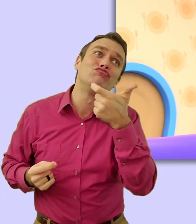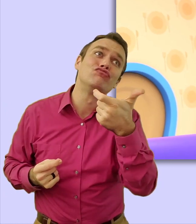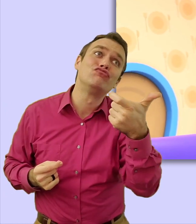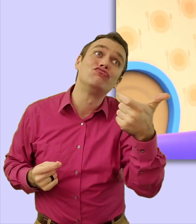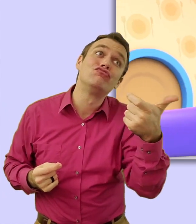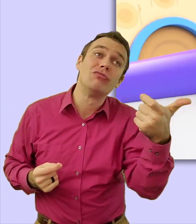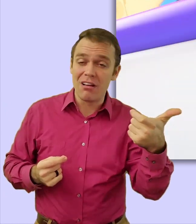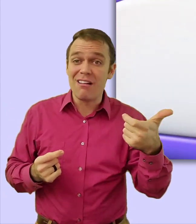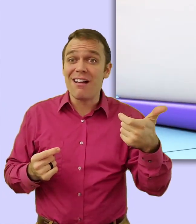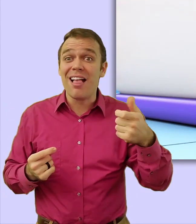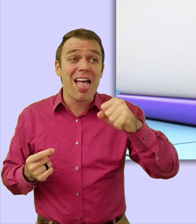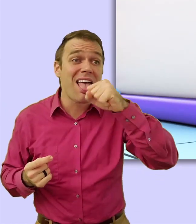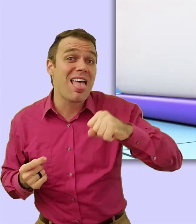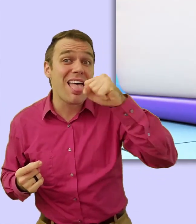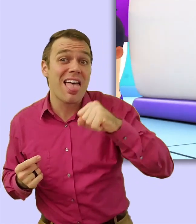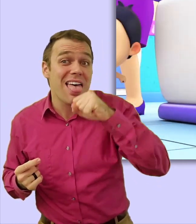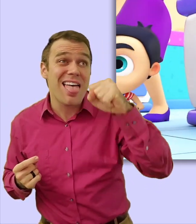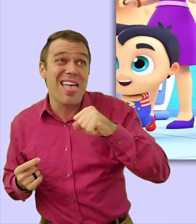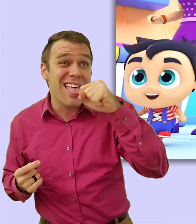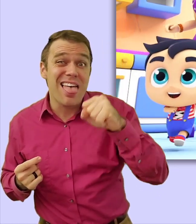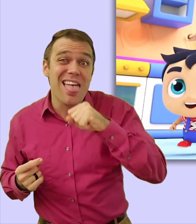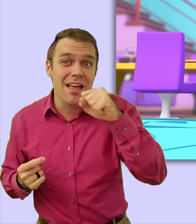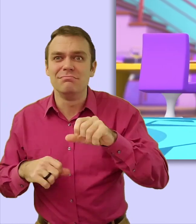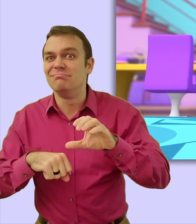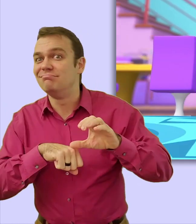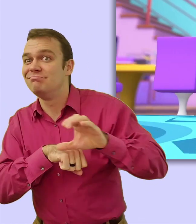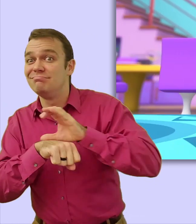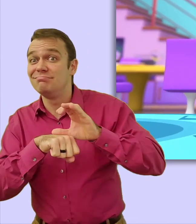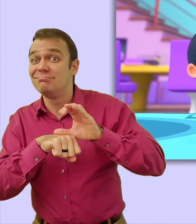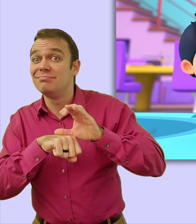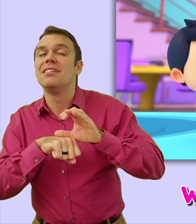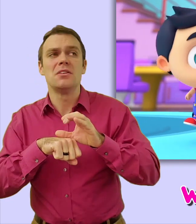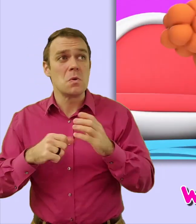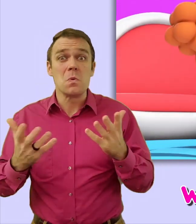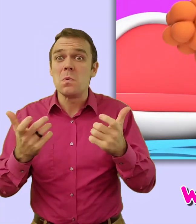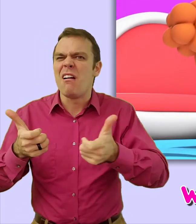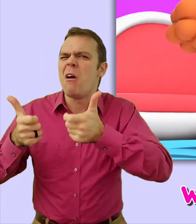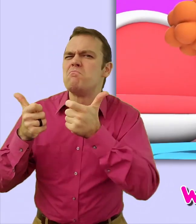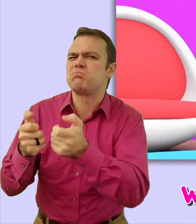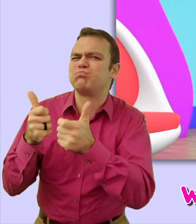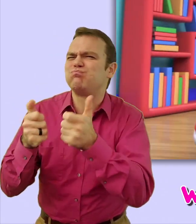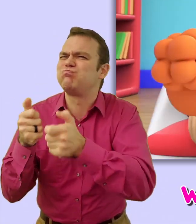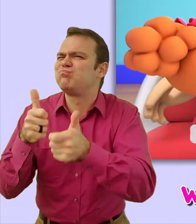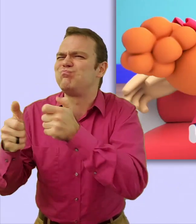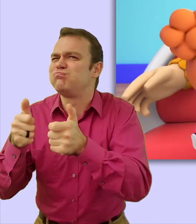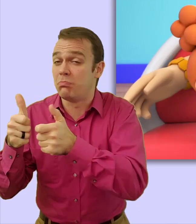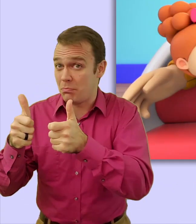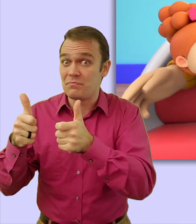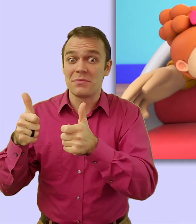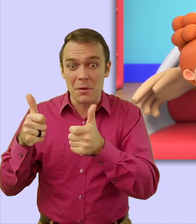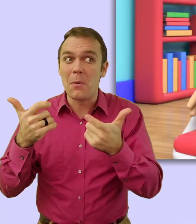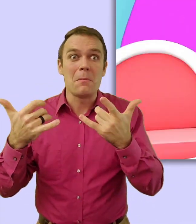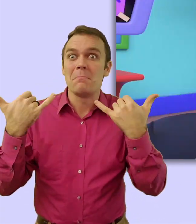TV and eat a lot of chocolate ice cream. Wanna play my video games